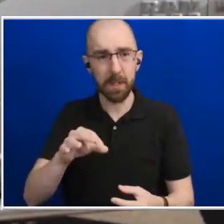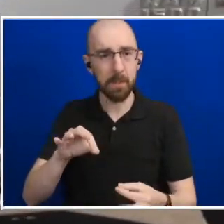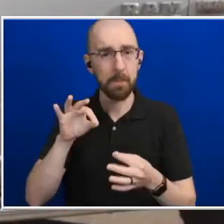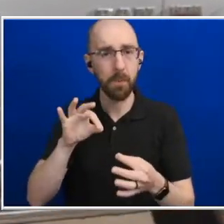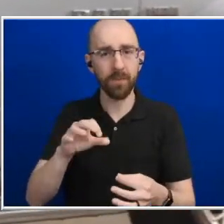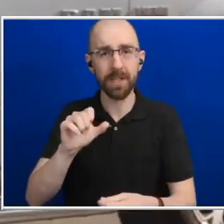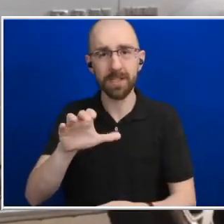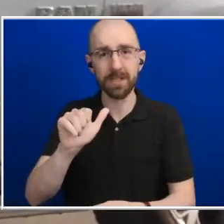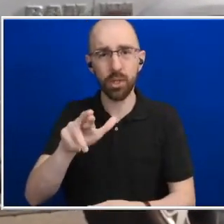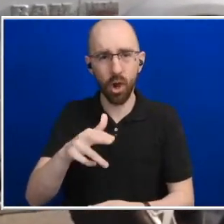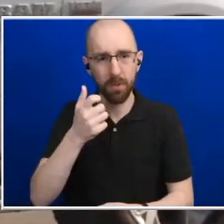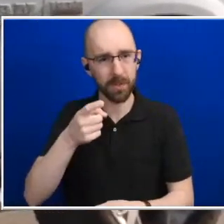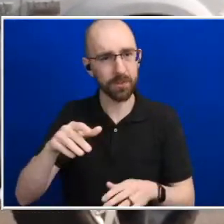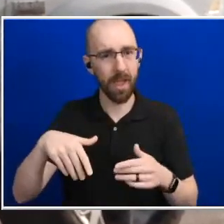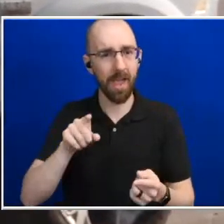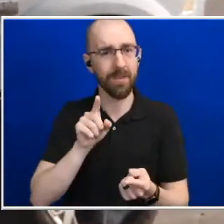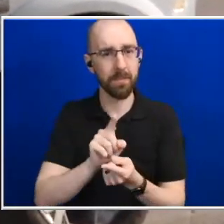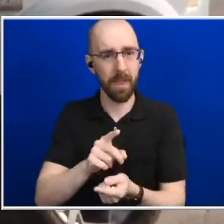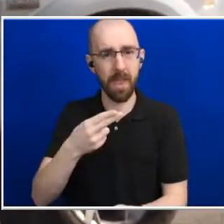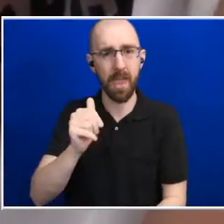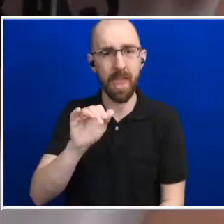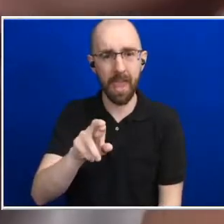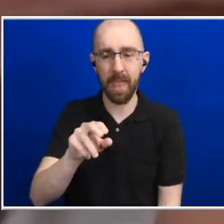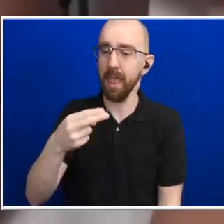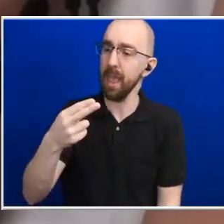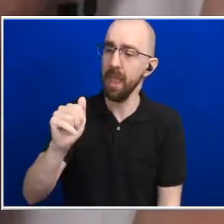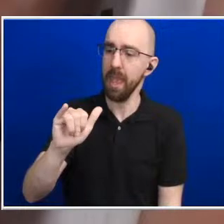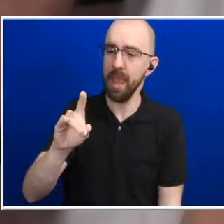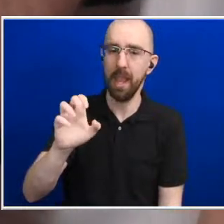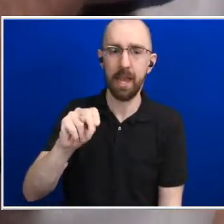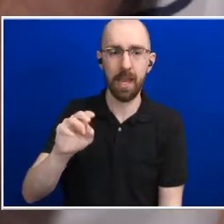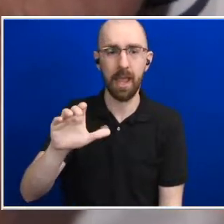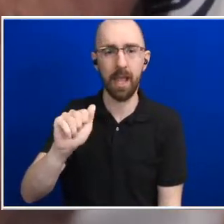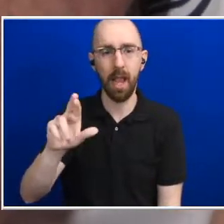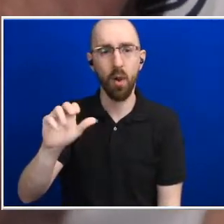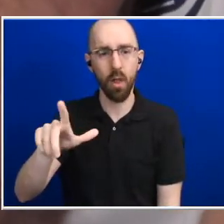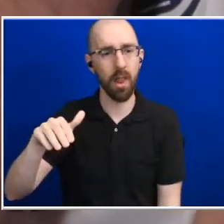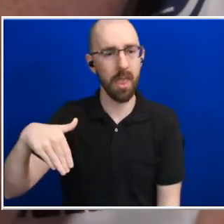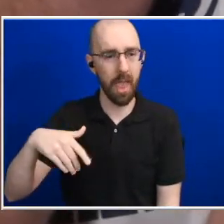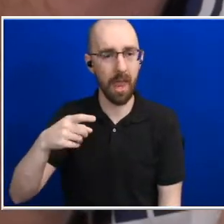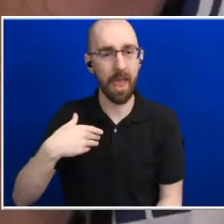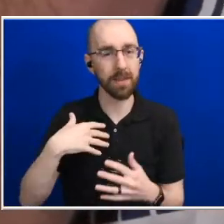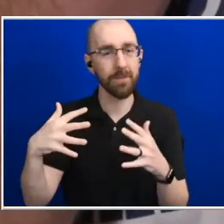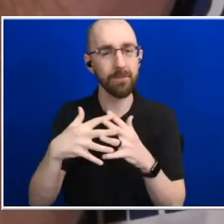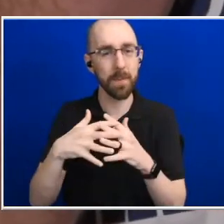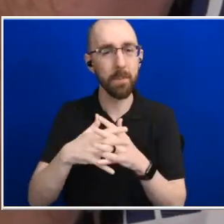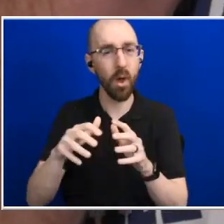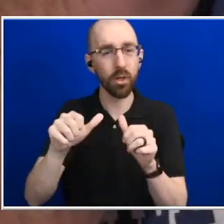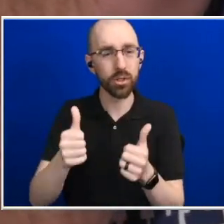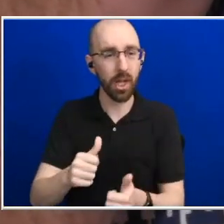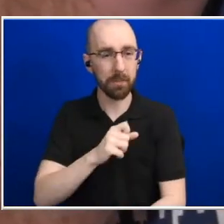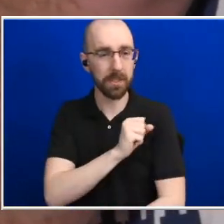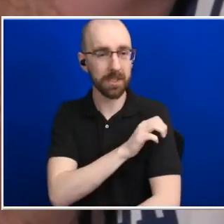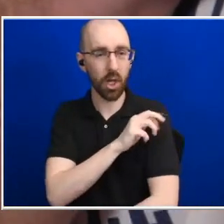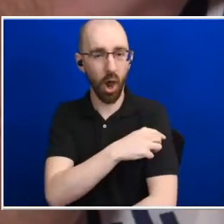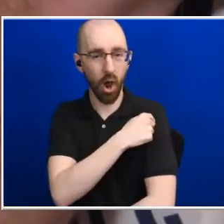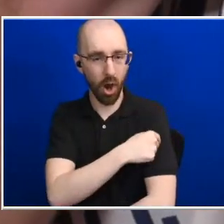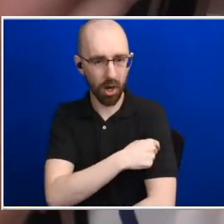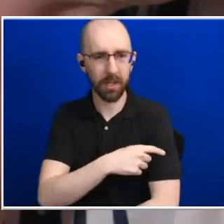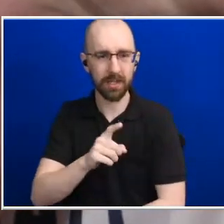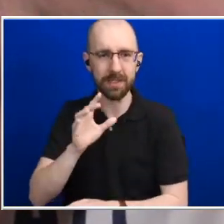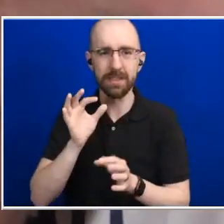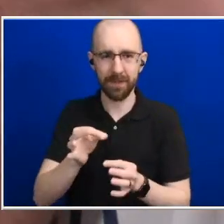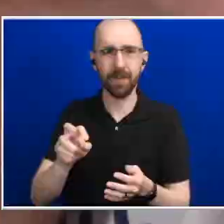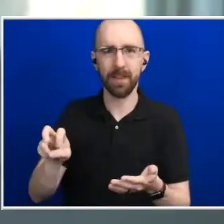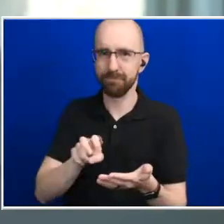you haven't met Hayden Carroll yet, a football player with a football-shaped scar. It's been definitely a curvy road for me.